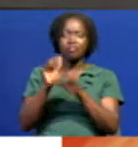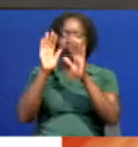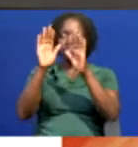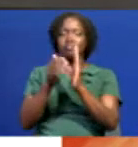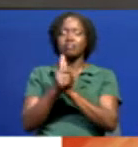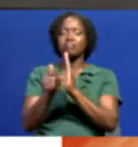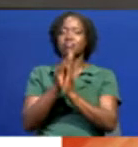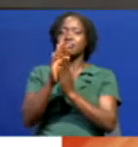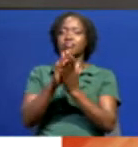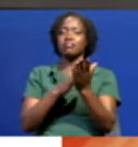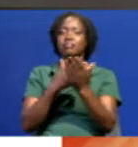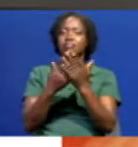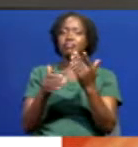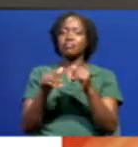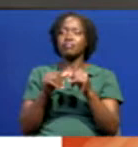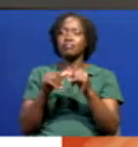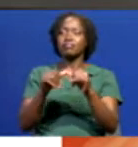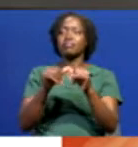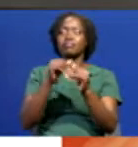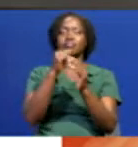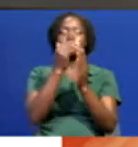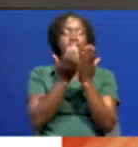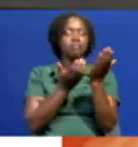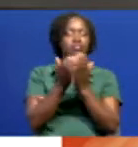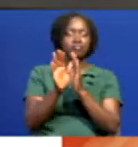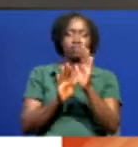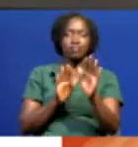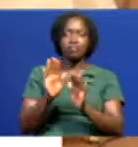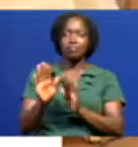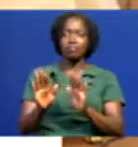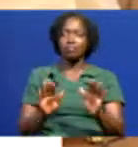and networks for the sustainability of their businesses.